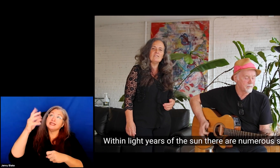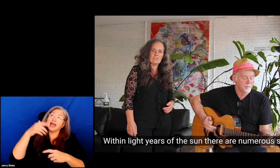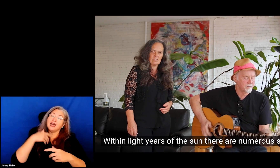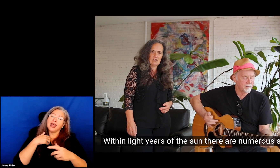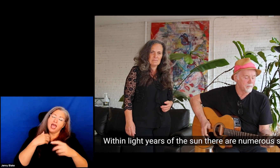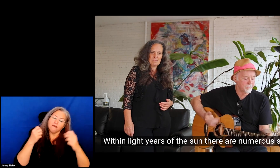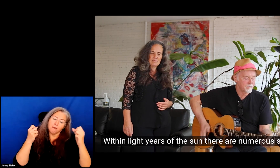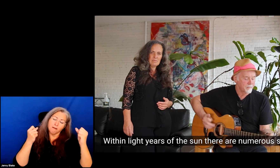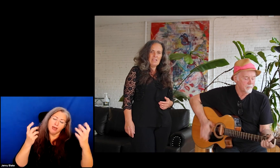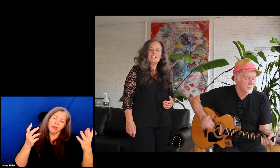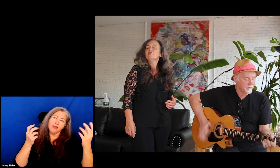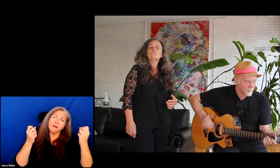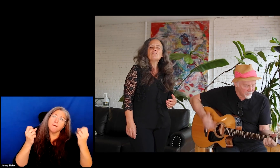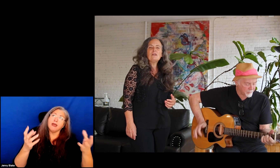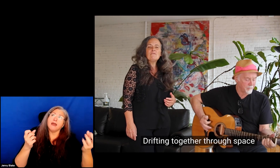stars